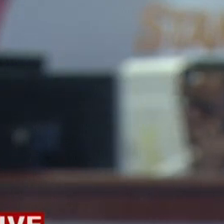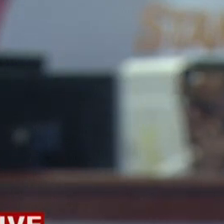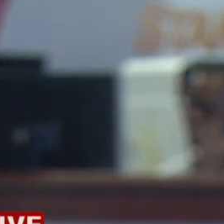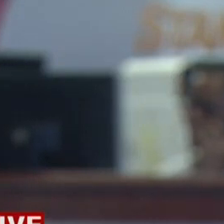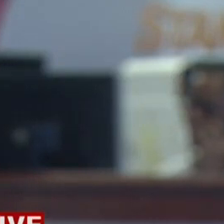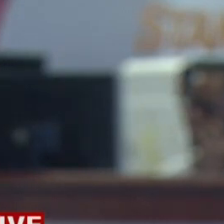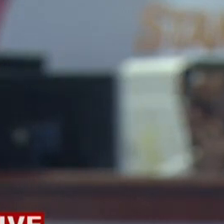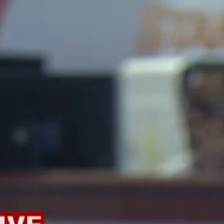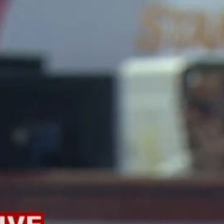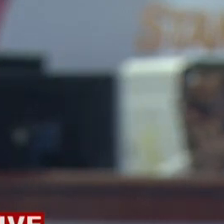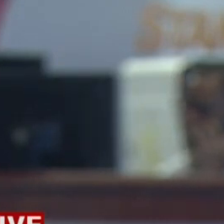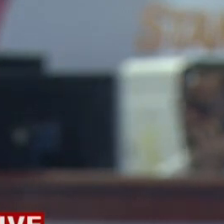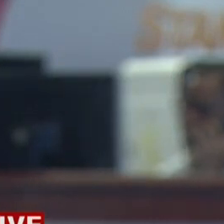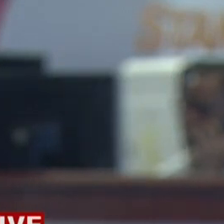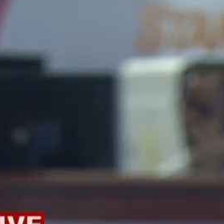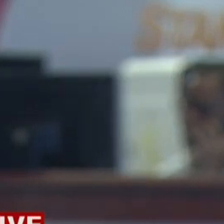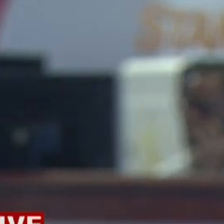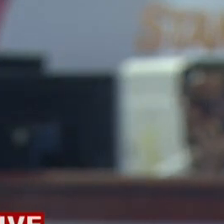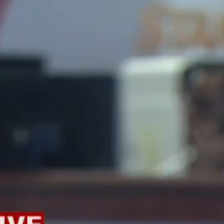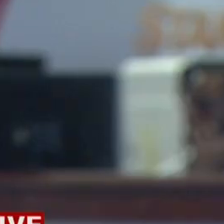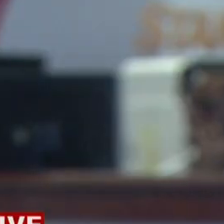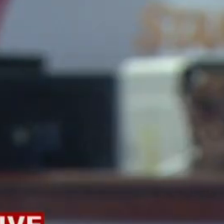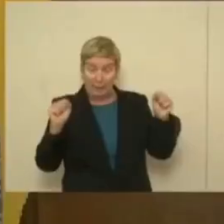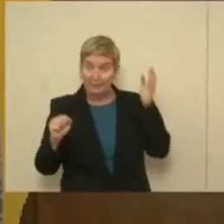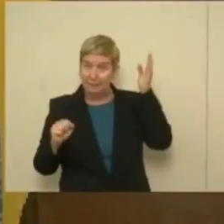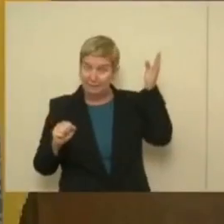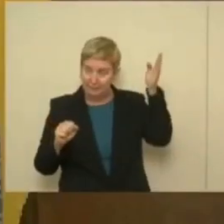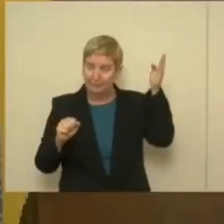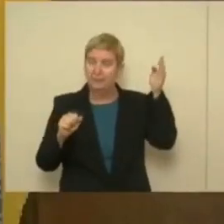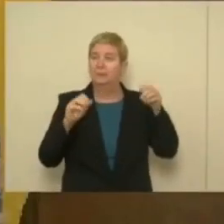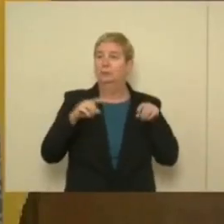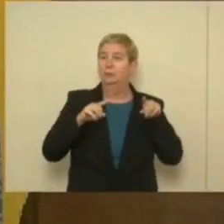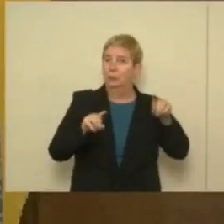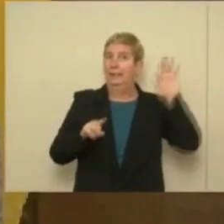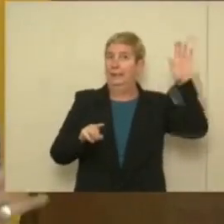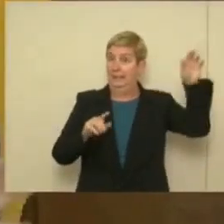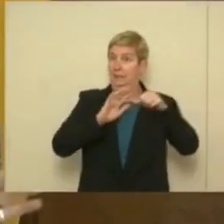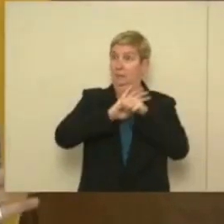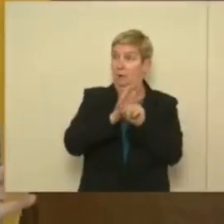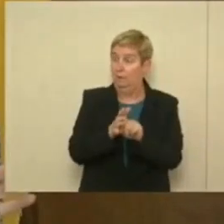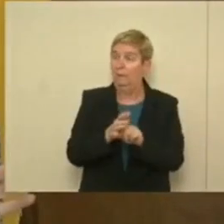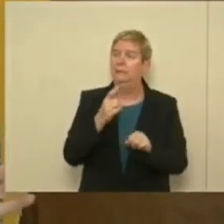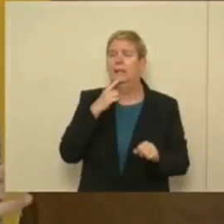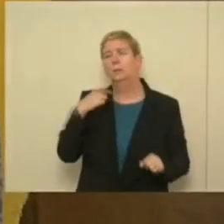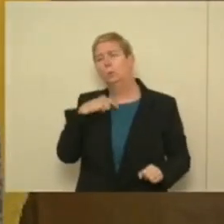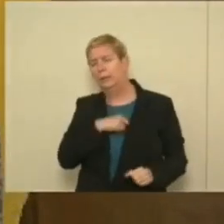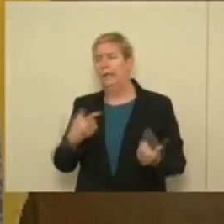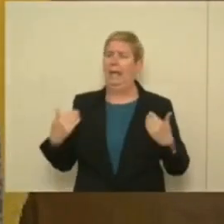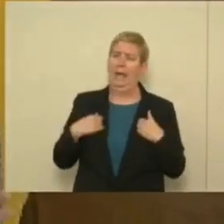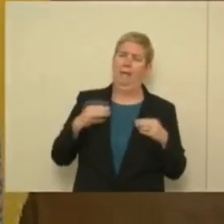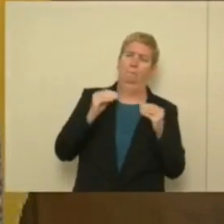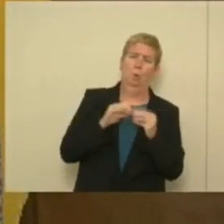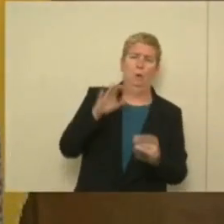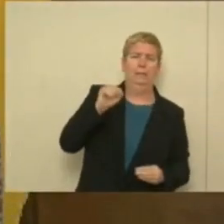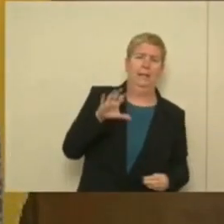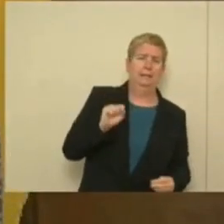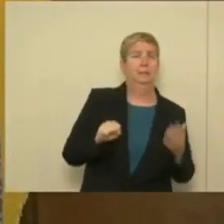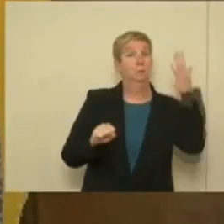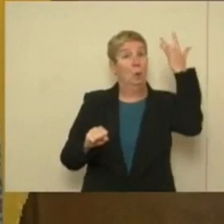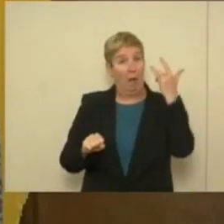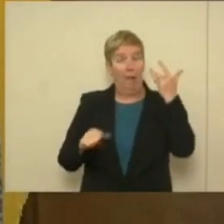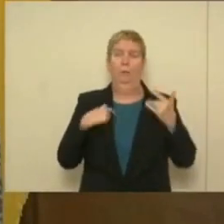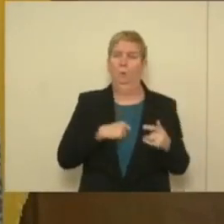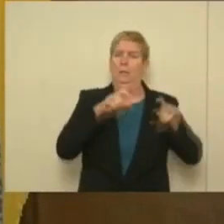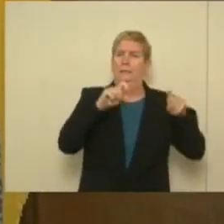vaccinating those high-risk groups first. When a vaccine is ready, Governor Michelle Lujan Grisham says she'll mandate that